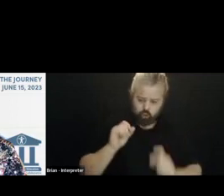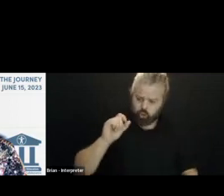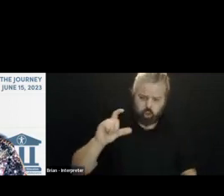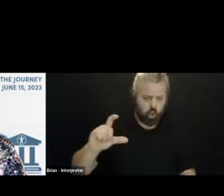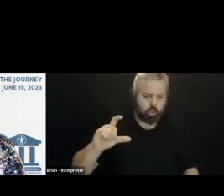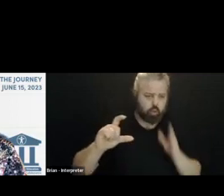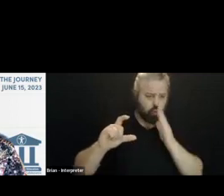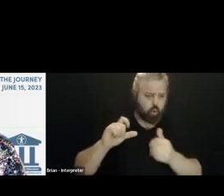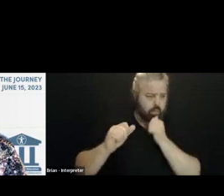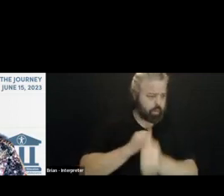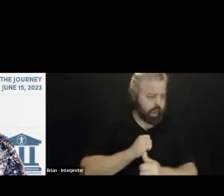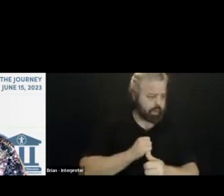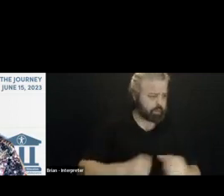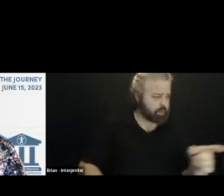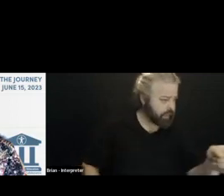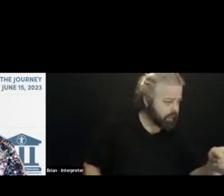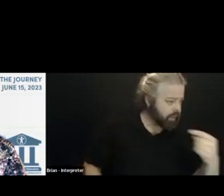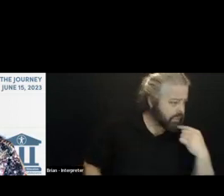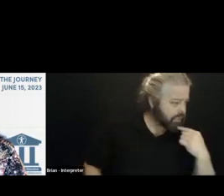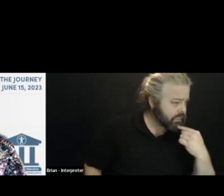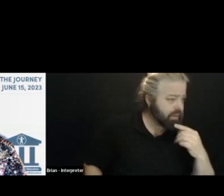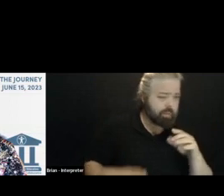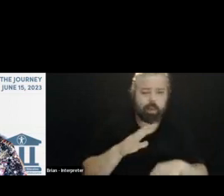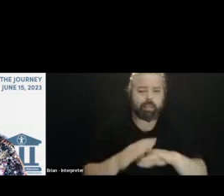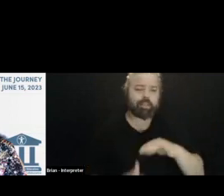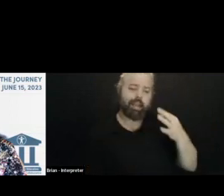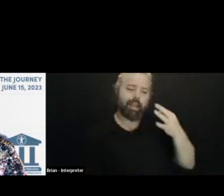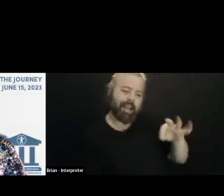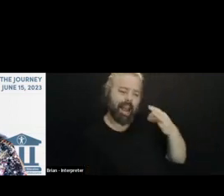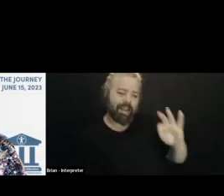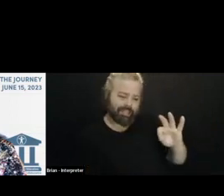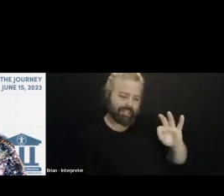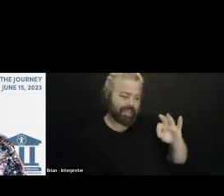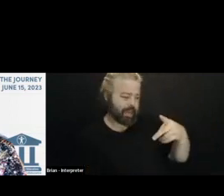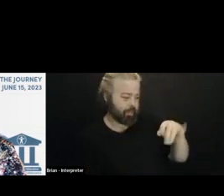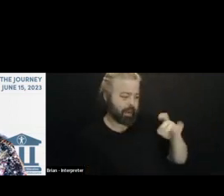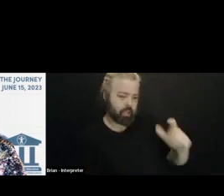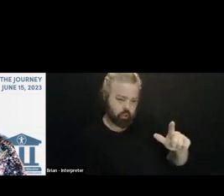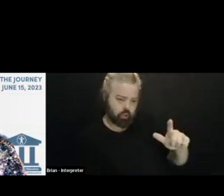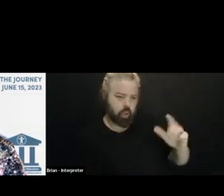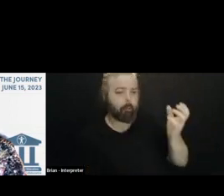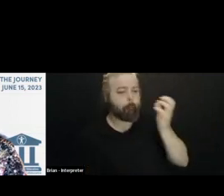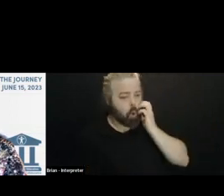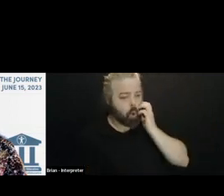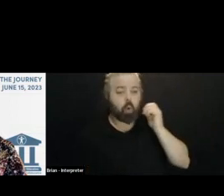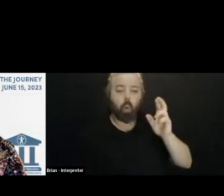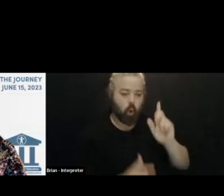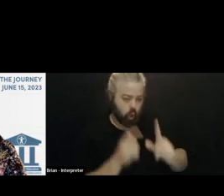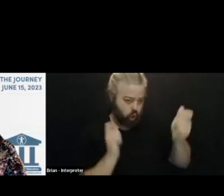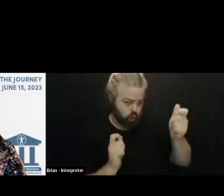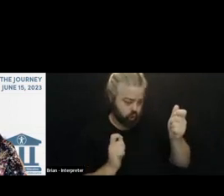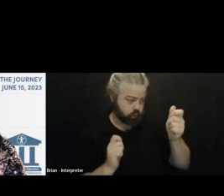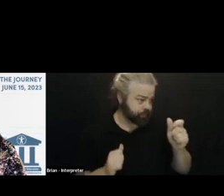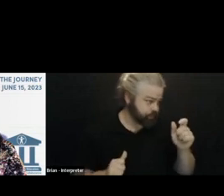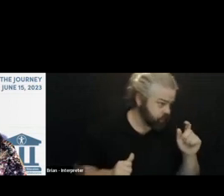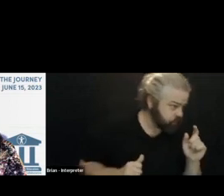down here, basically 19 pixels and bold or larger, or 24 pixels and larger. So if I go back